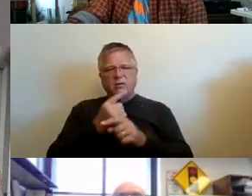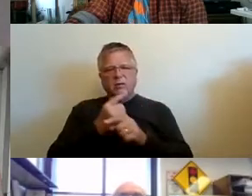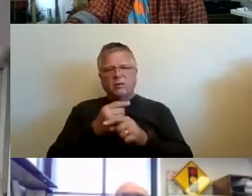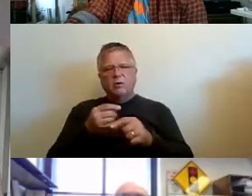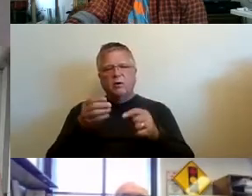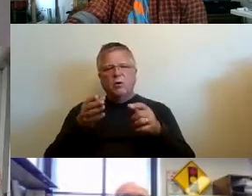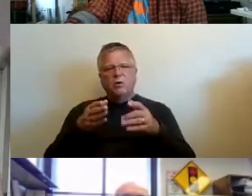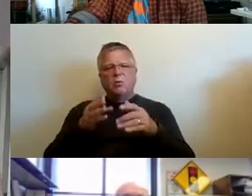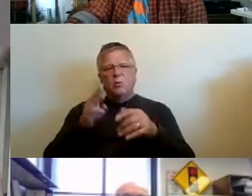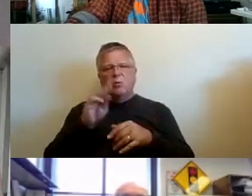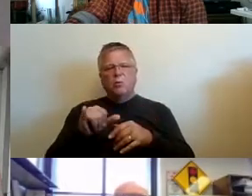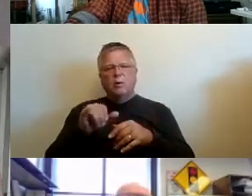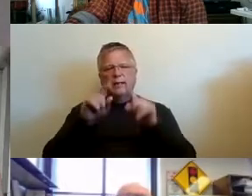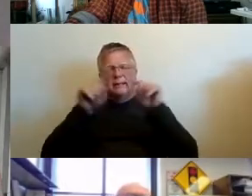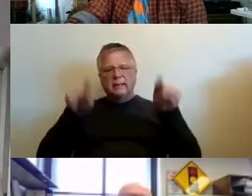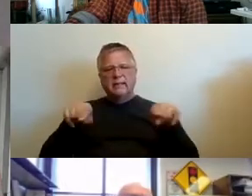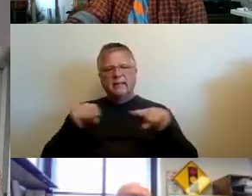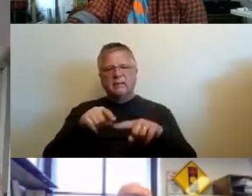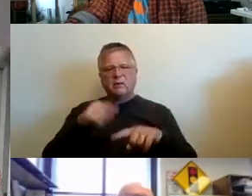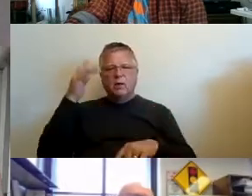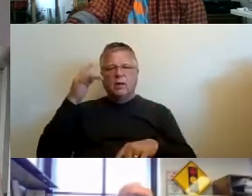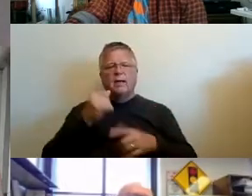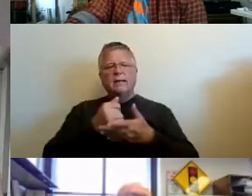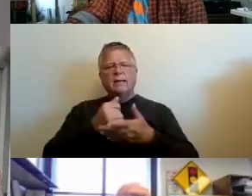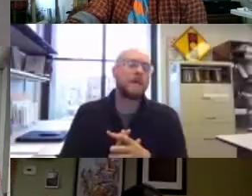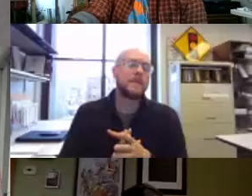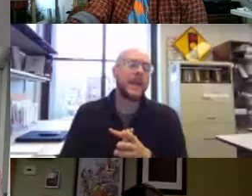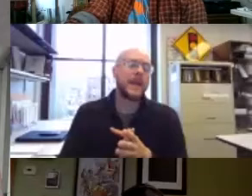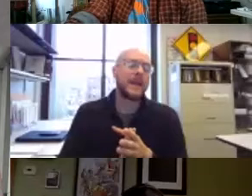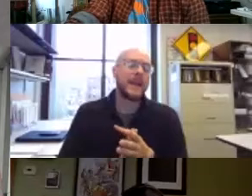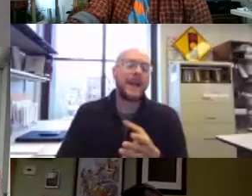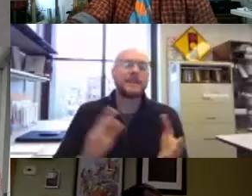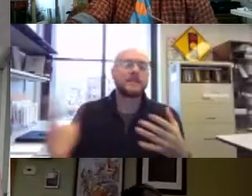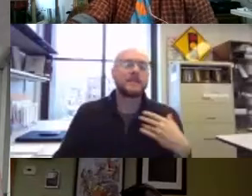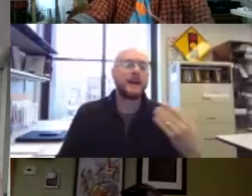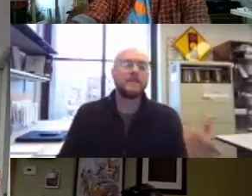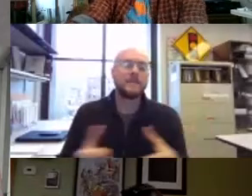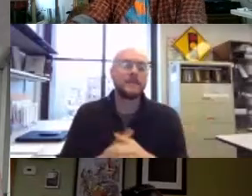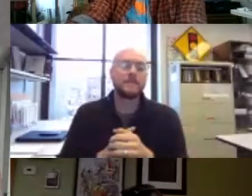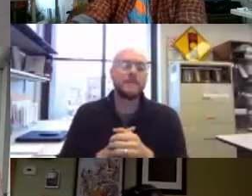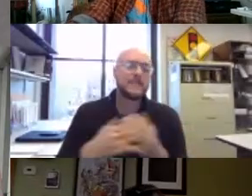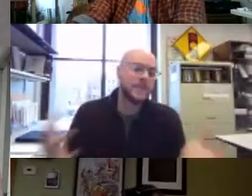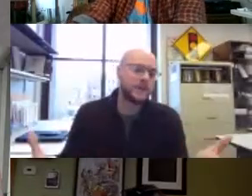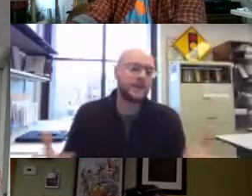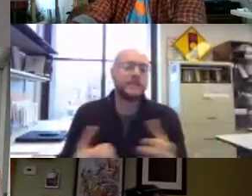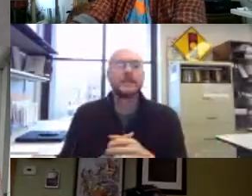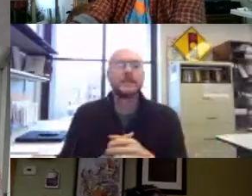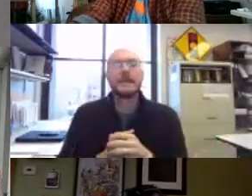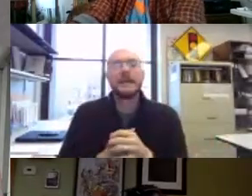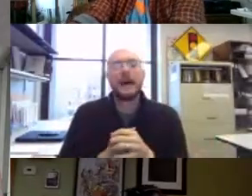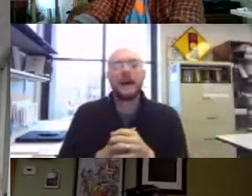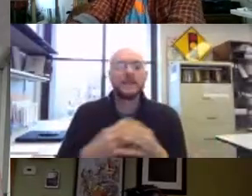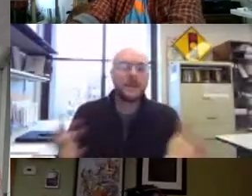signage. These are intended to help folks navigate through a neighborhood and access different business